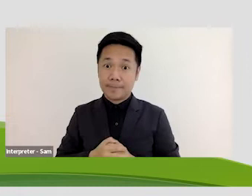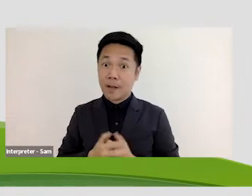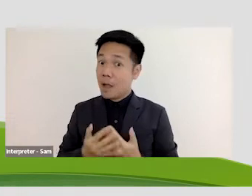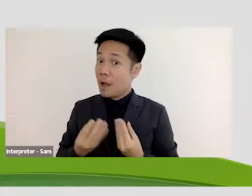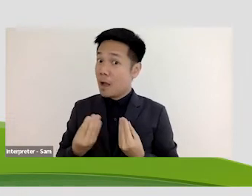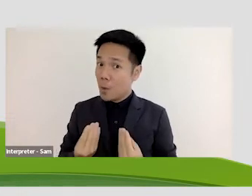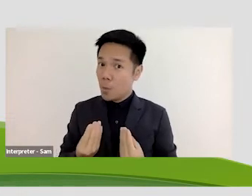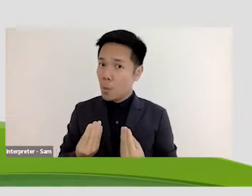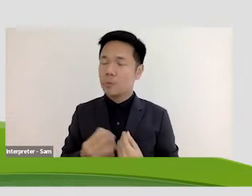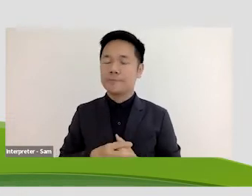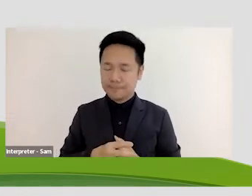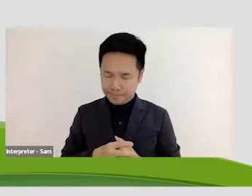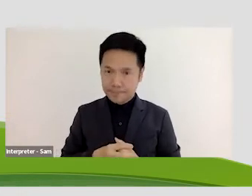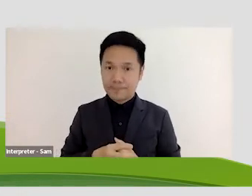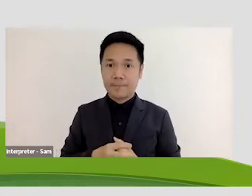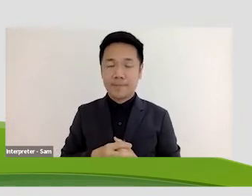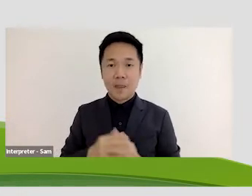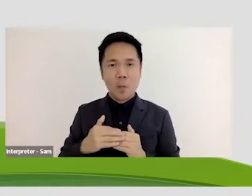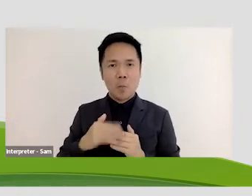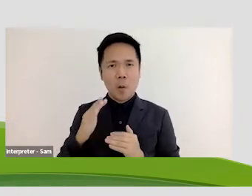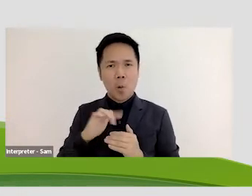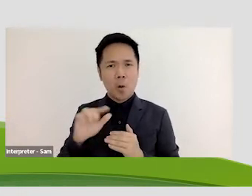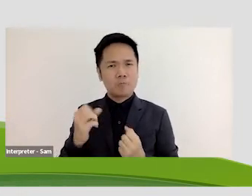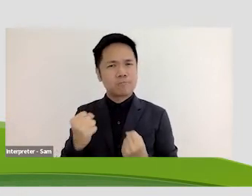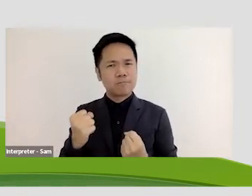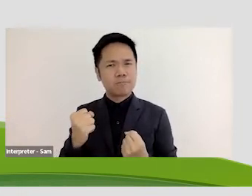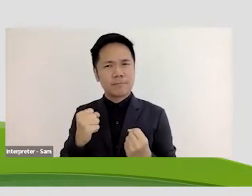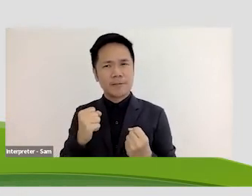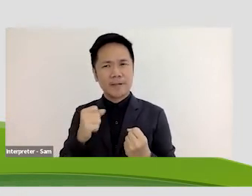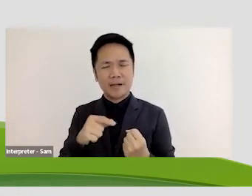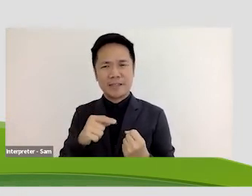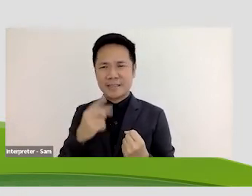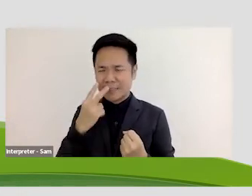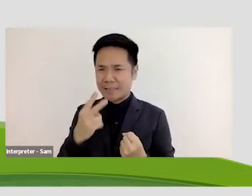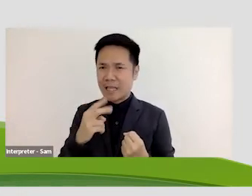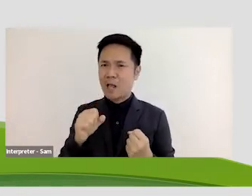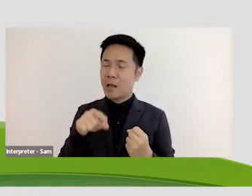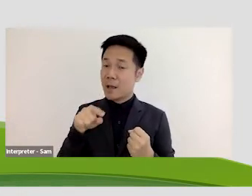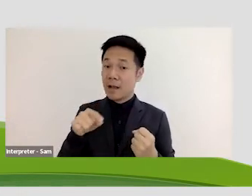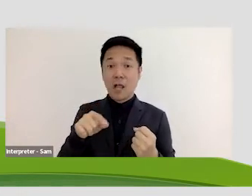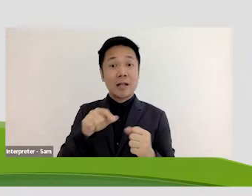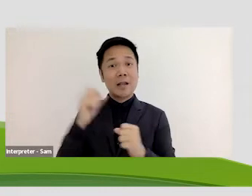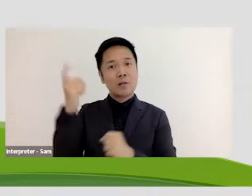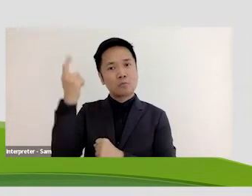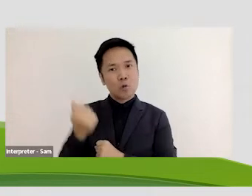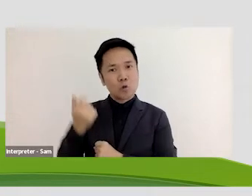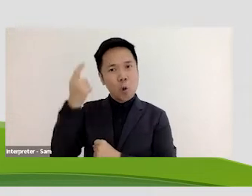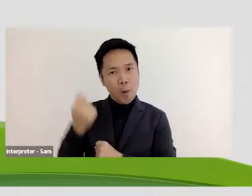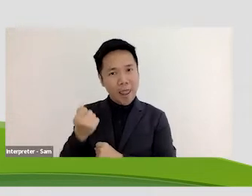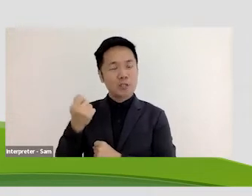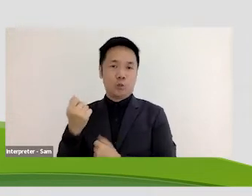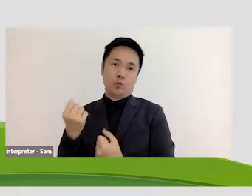through strengthening of comprehensive shock responsive social protection